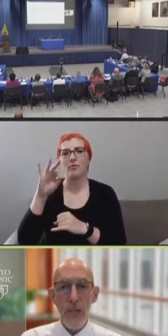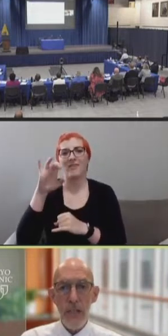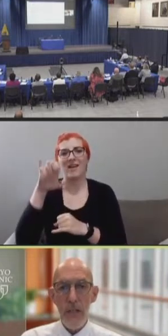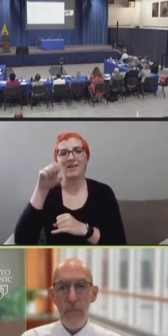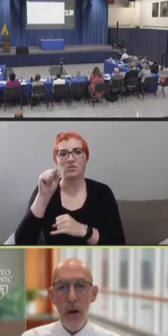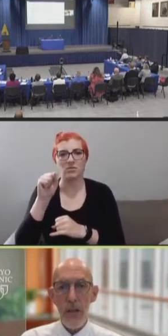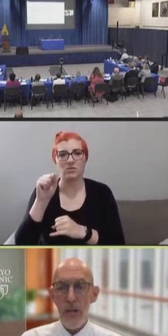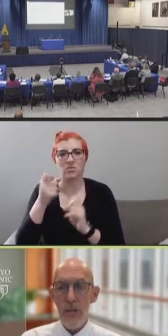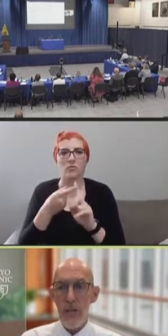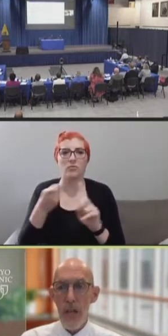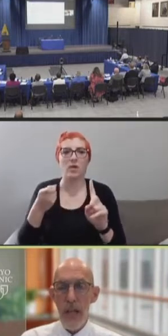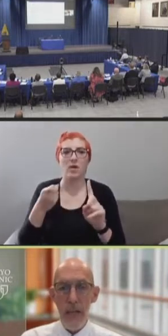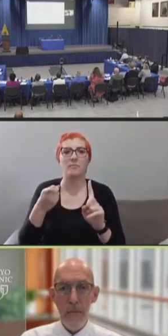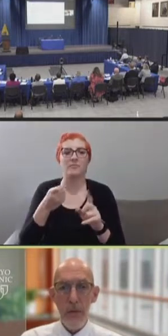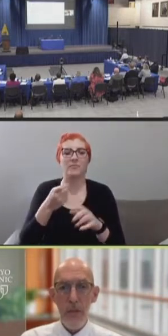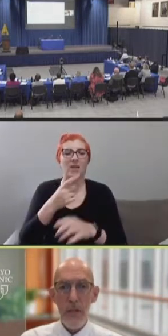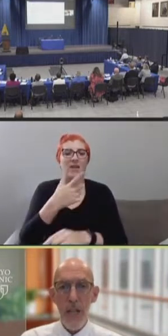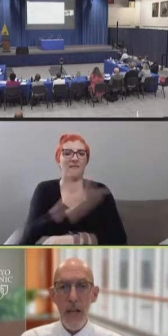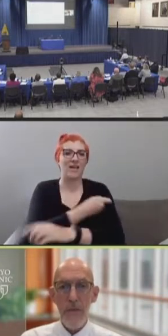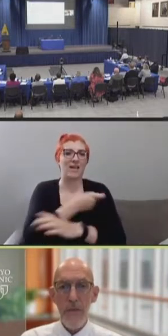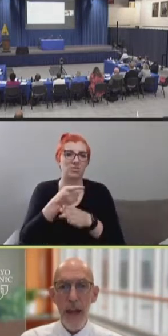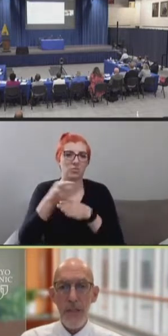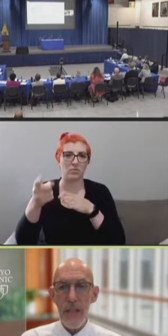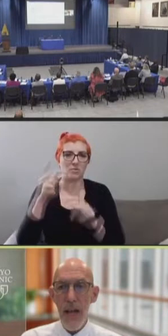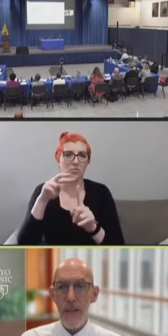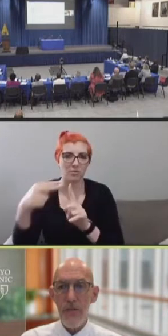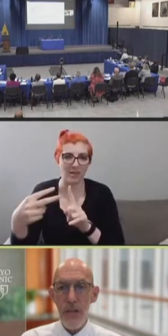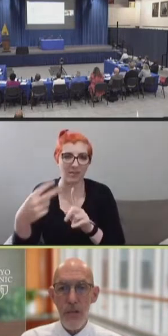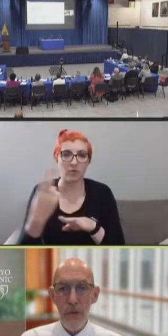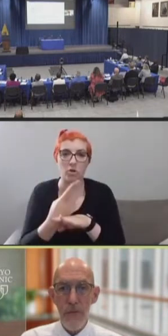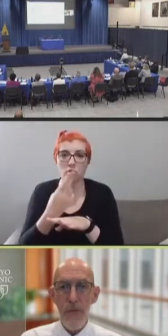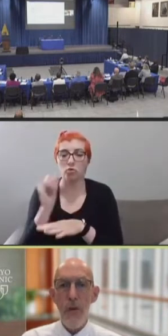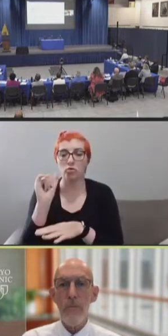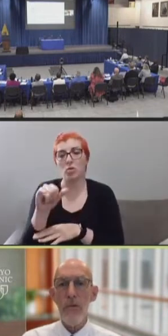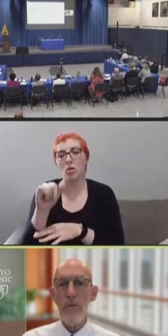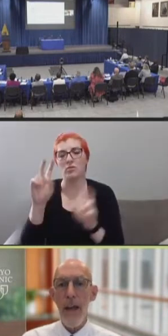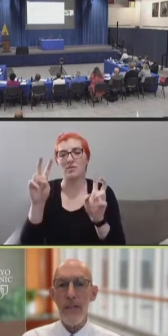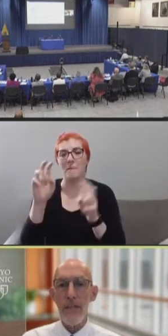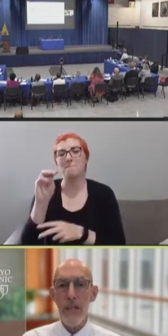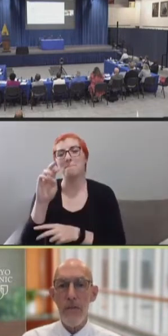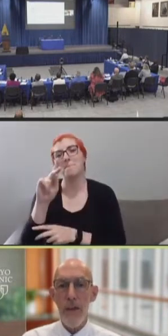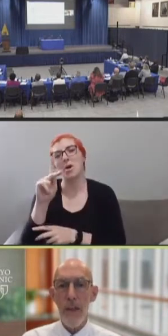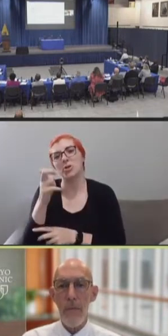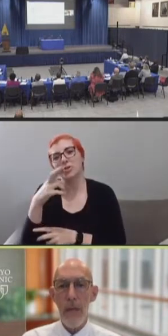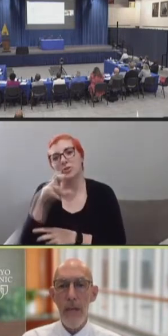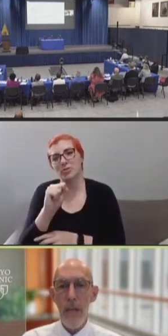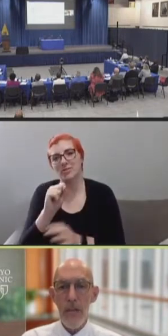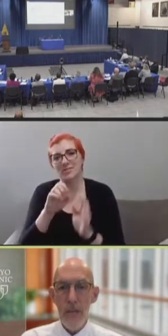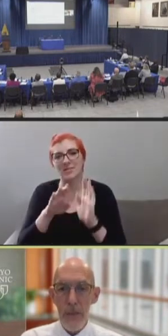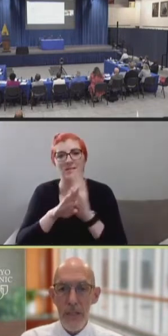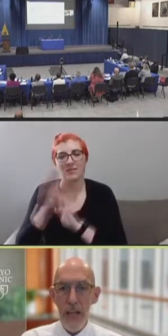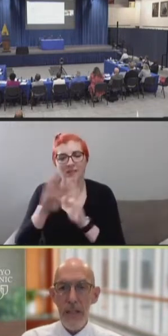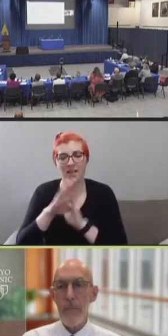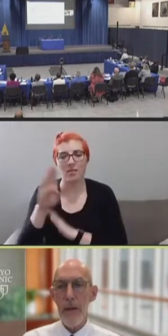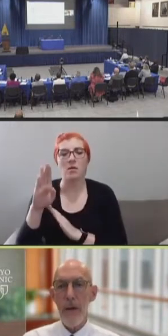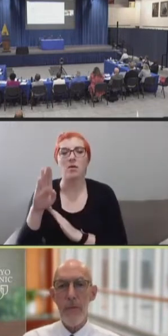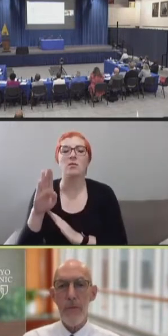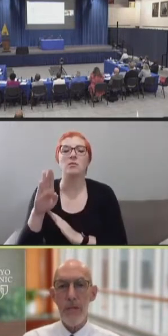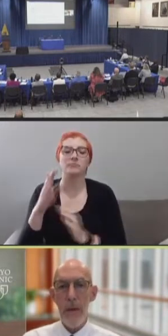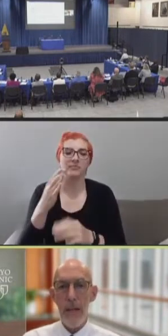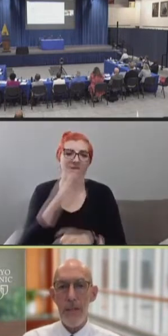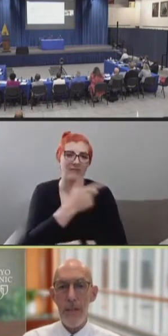use these markers in personalized vaccinology to inform new vaccine development, to predict